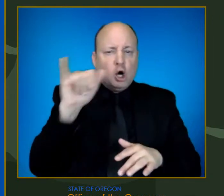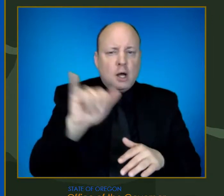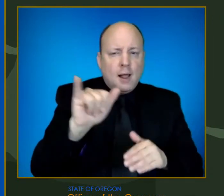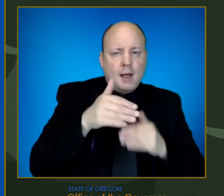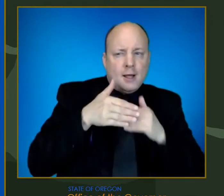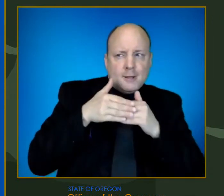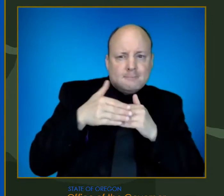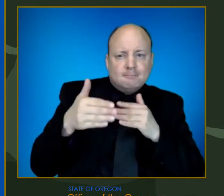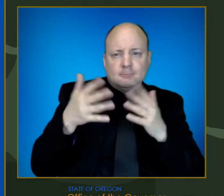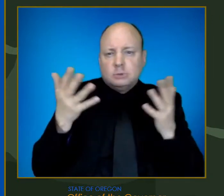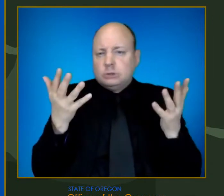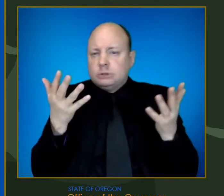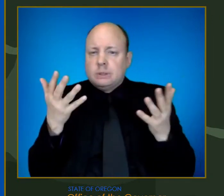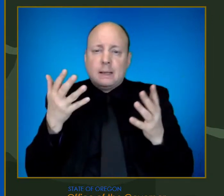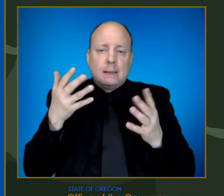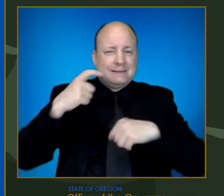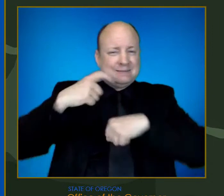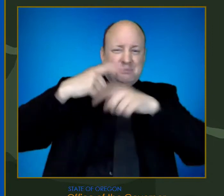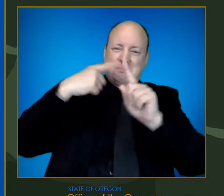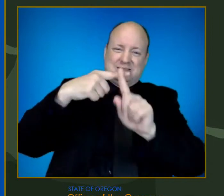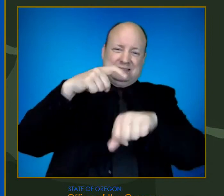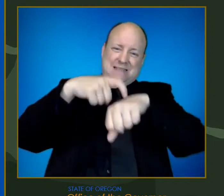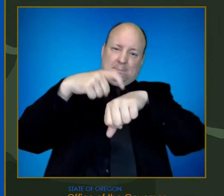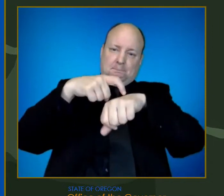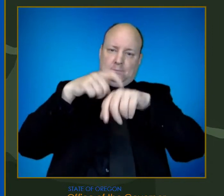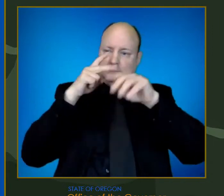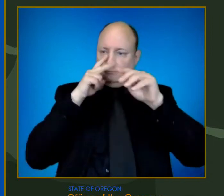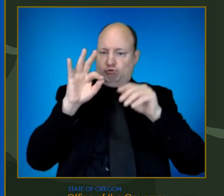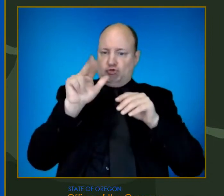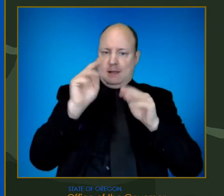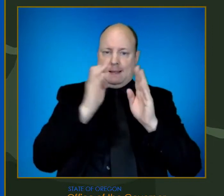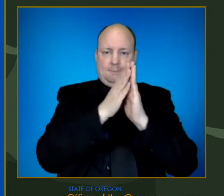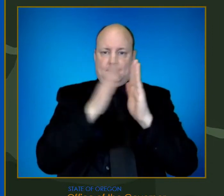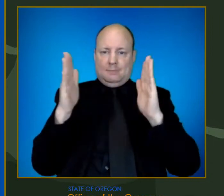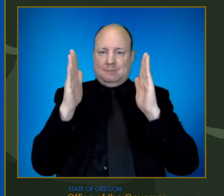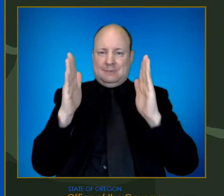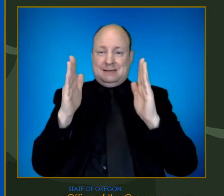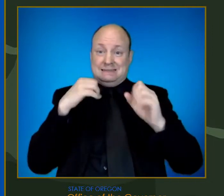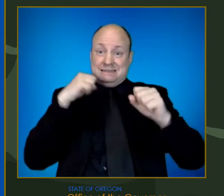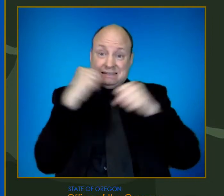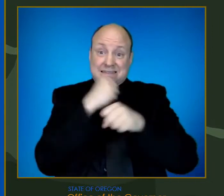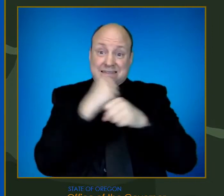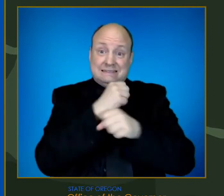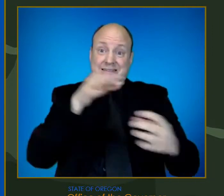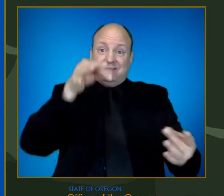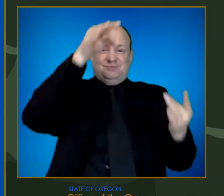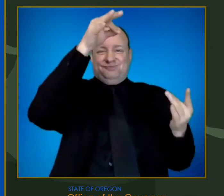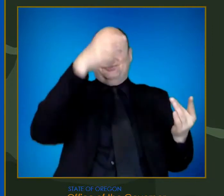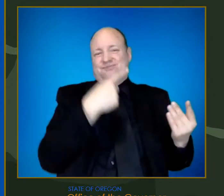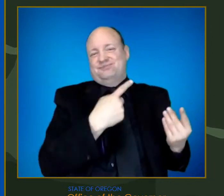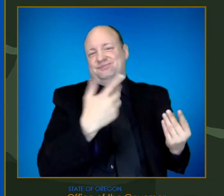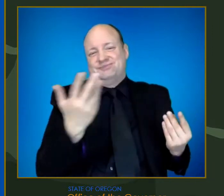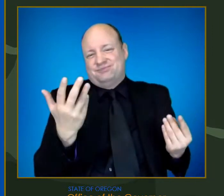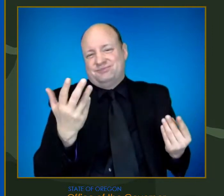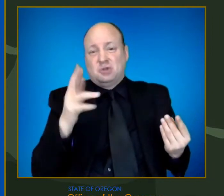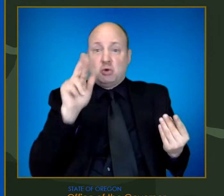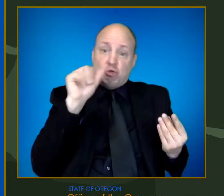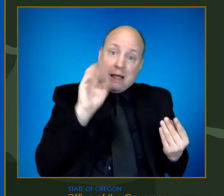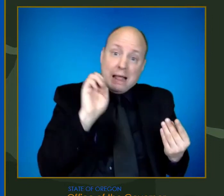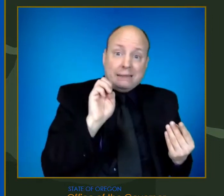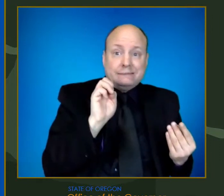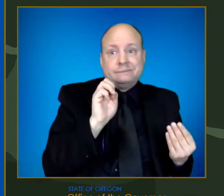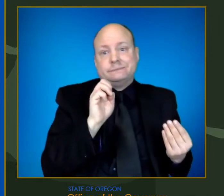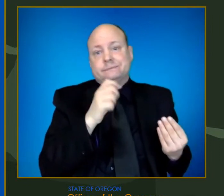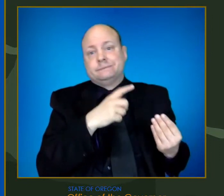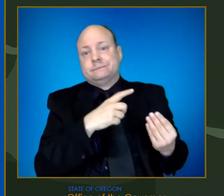kind of a time frame. I don't have data with me today about race, ethnicity at vaccination sites, but we can see if